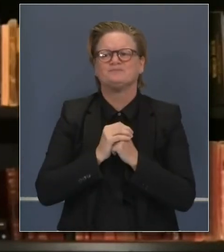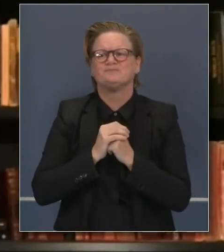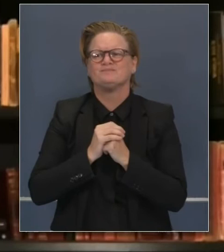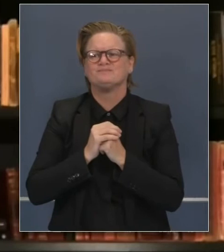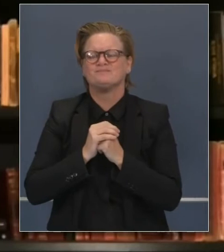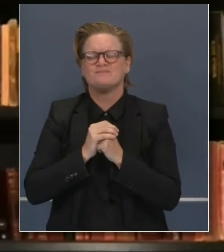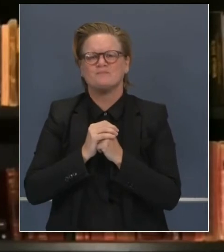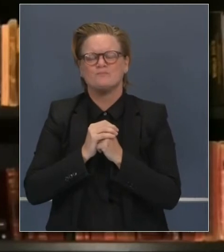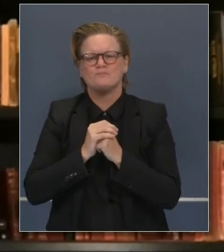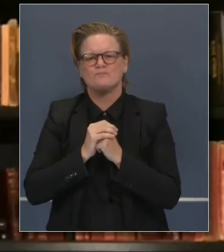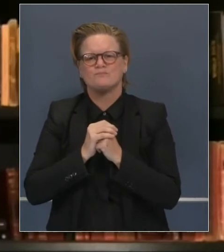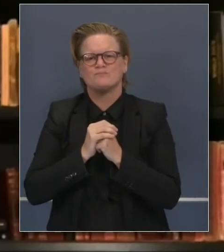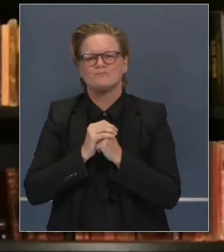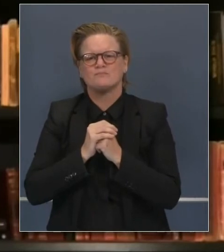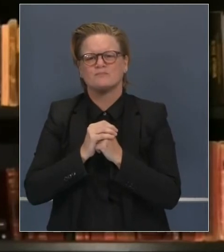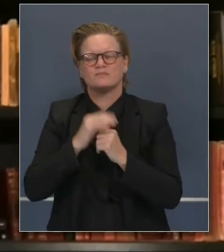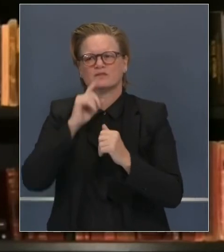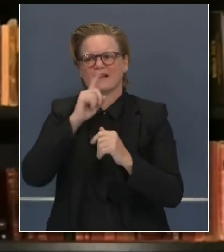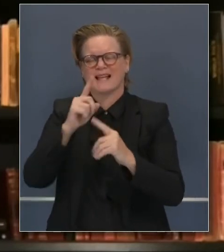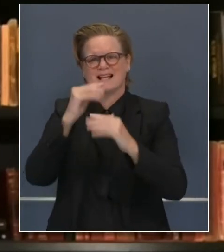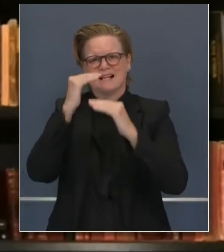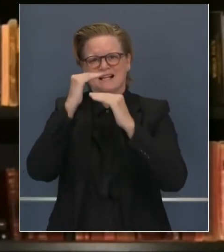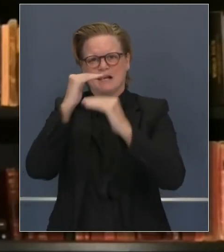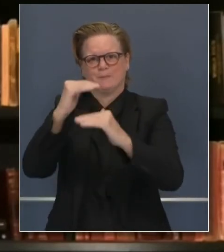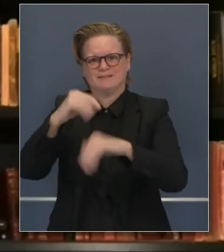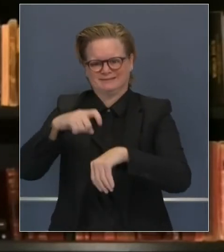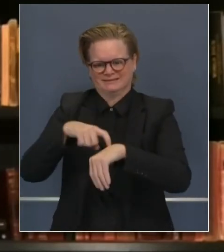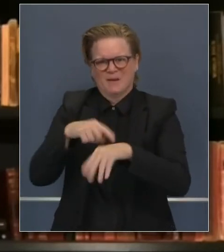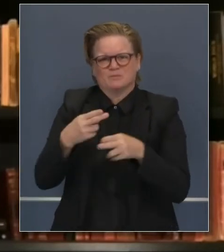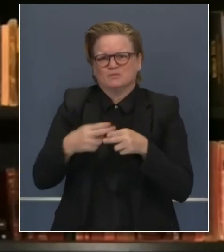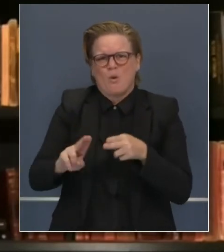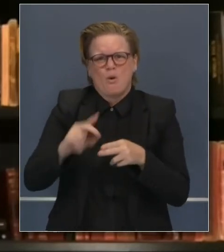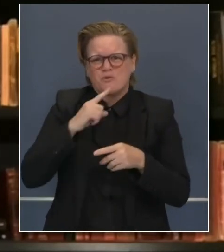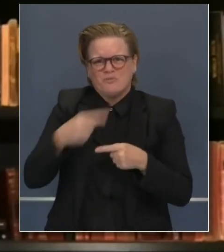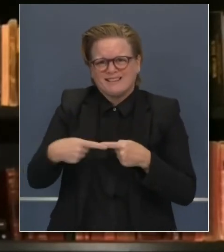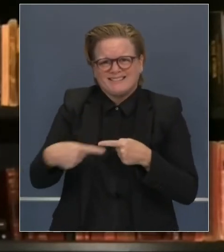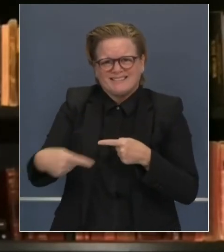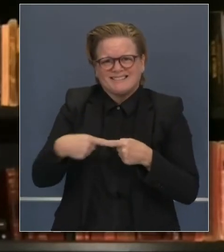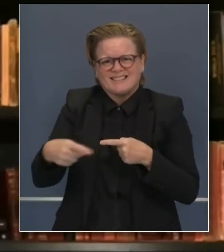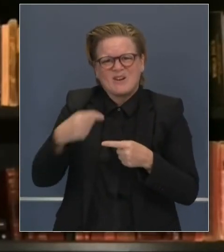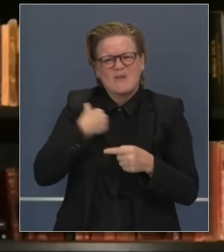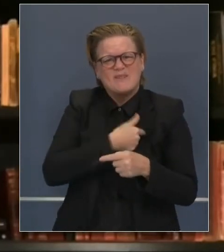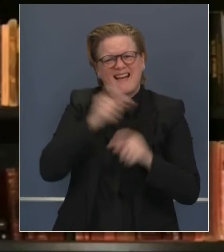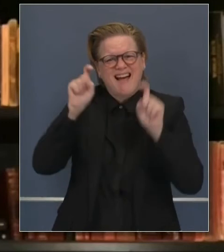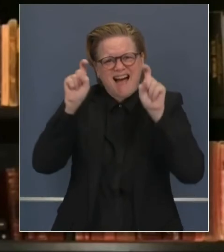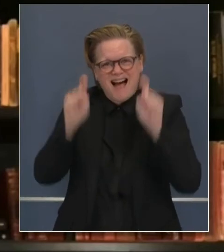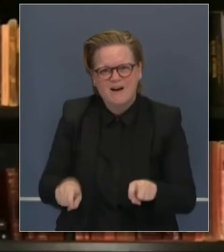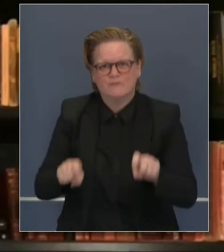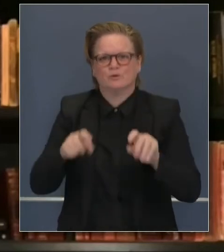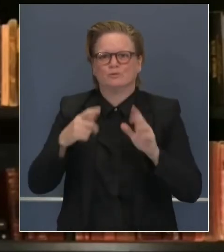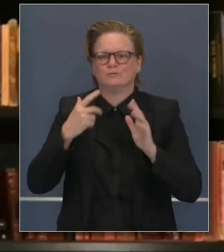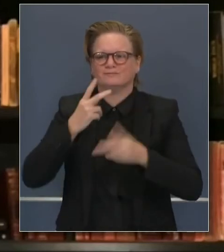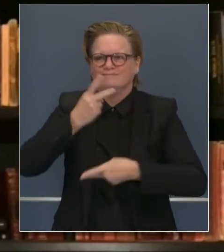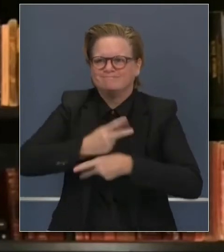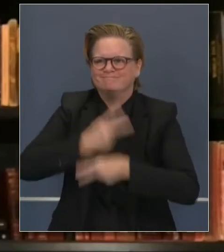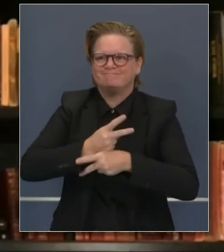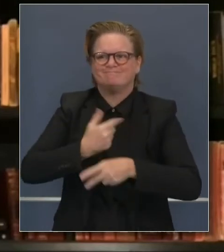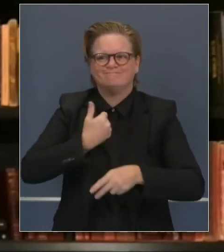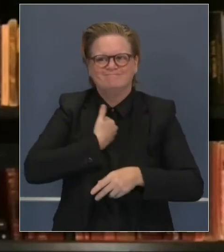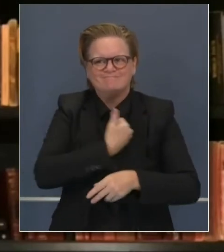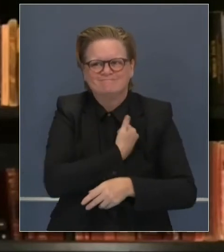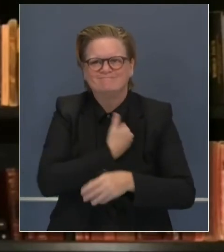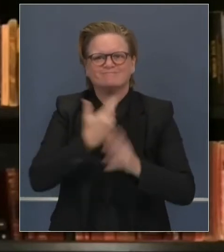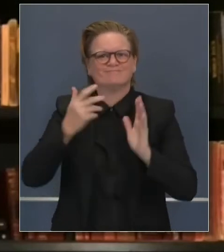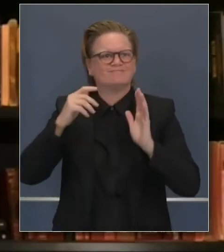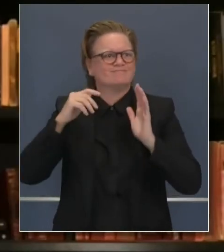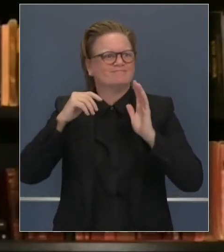and time. We will get through this. This is the final surge. We have a light at the end of the tunnel with these vaccines,